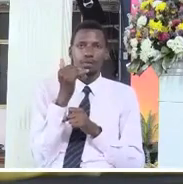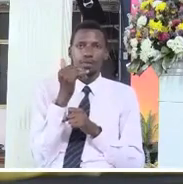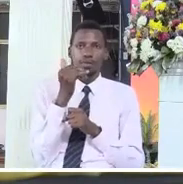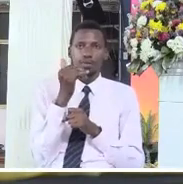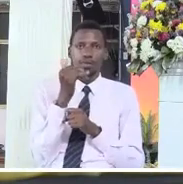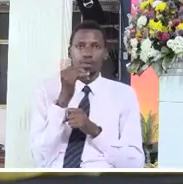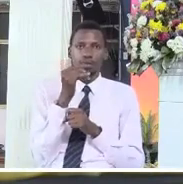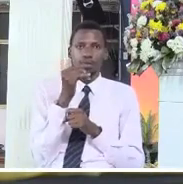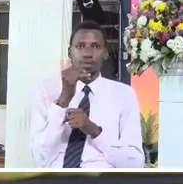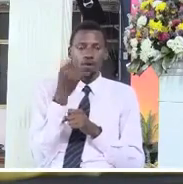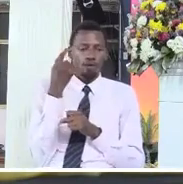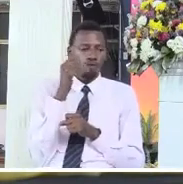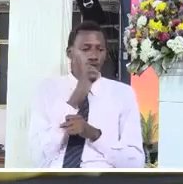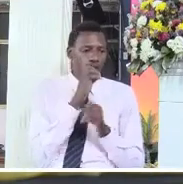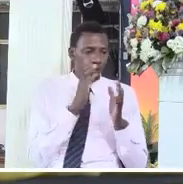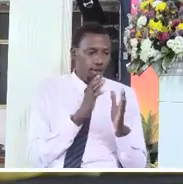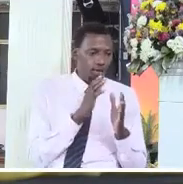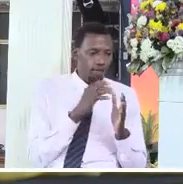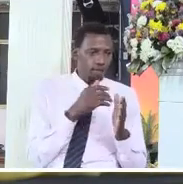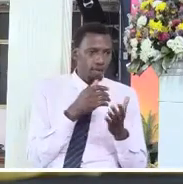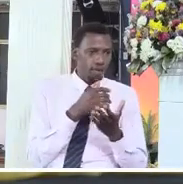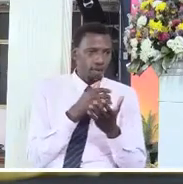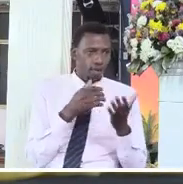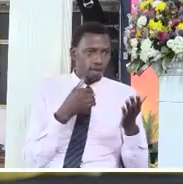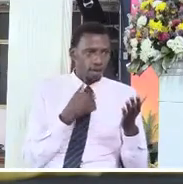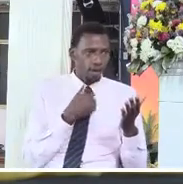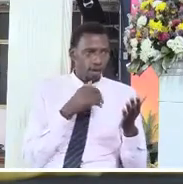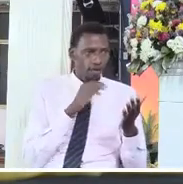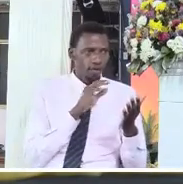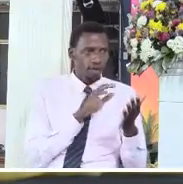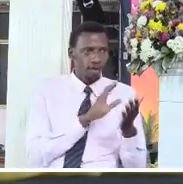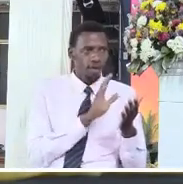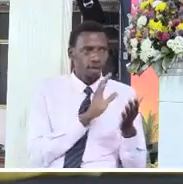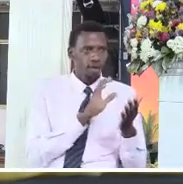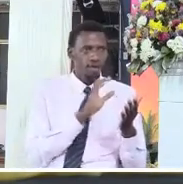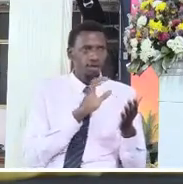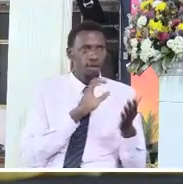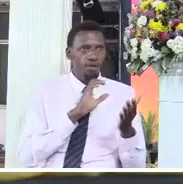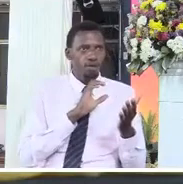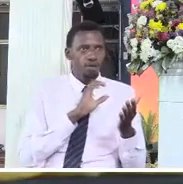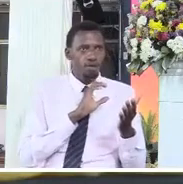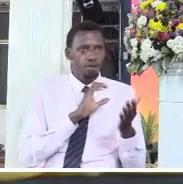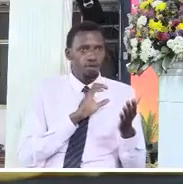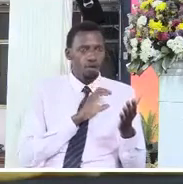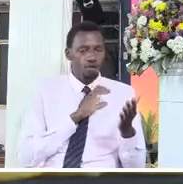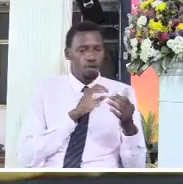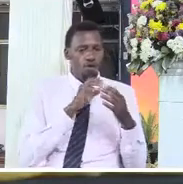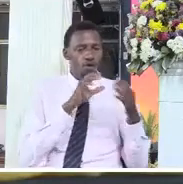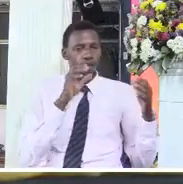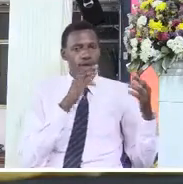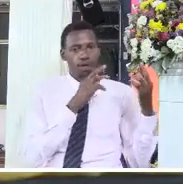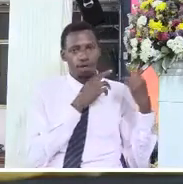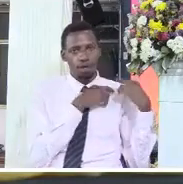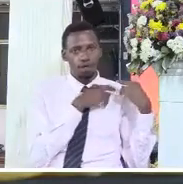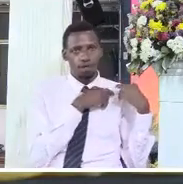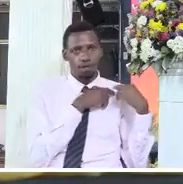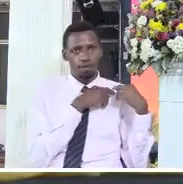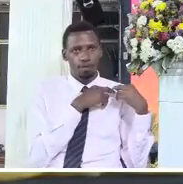say that as for elders, they have their, you know, their own works, their own greater tasks, and they